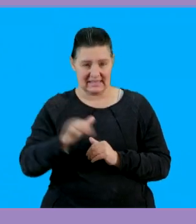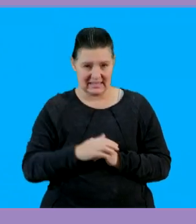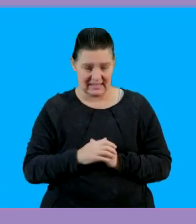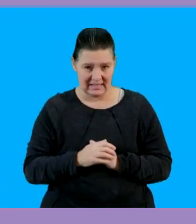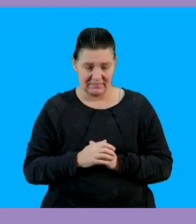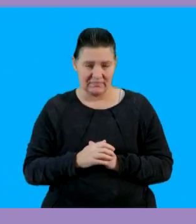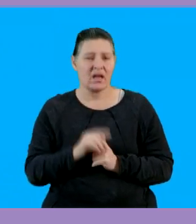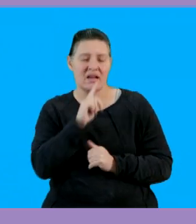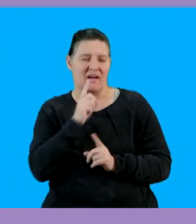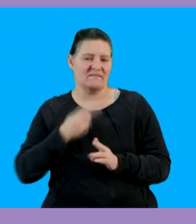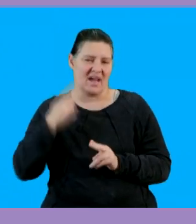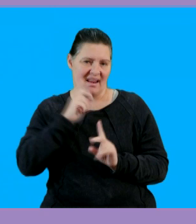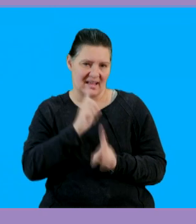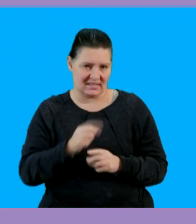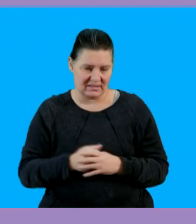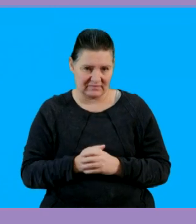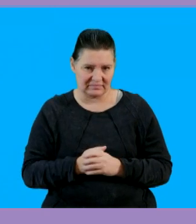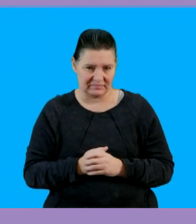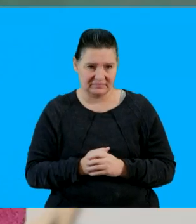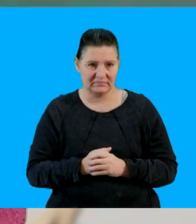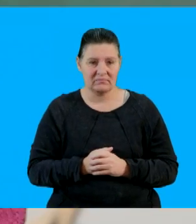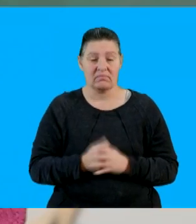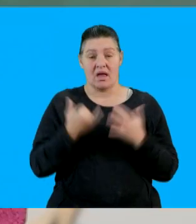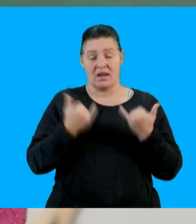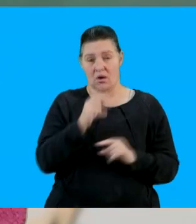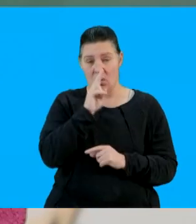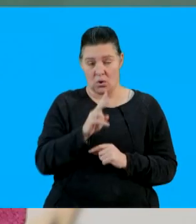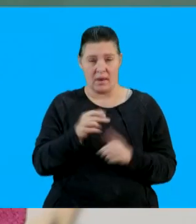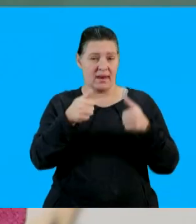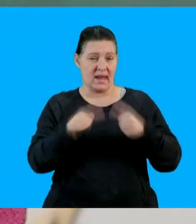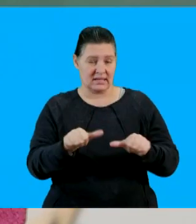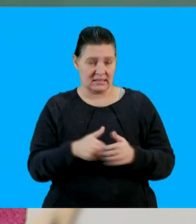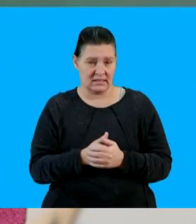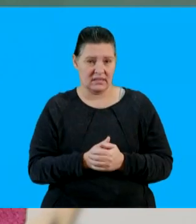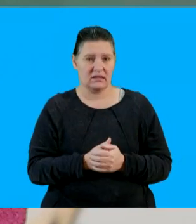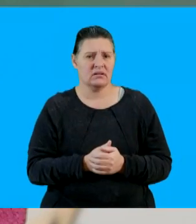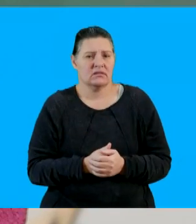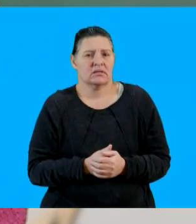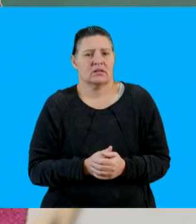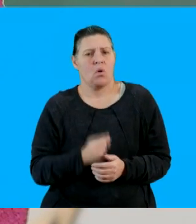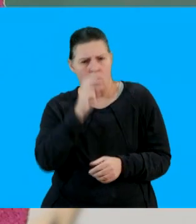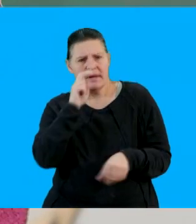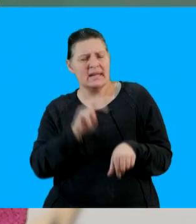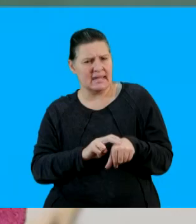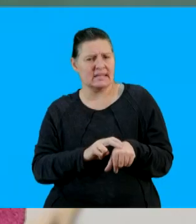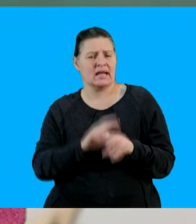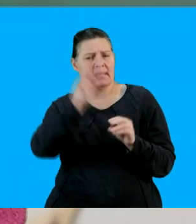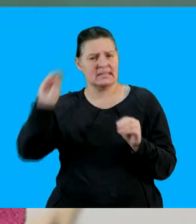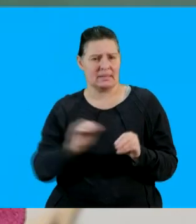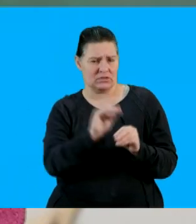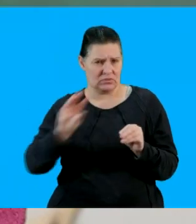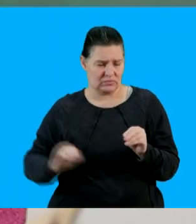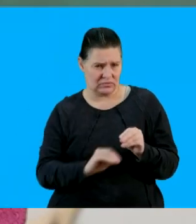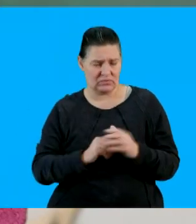496 as my final answer. Let's look at the next one that we need to